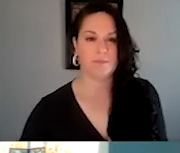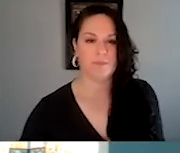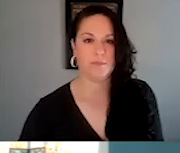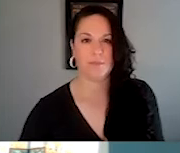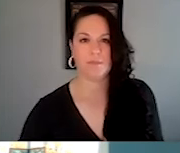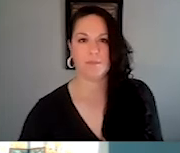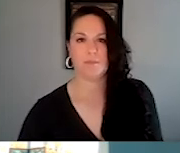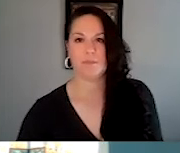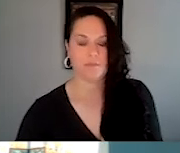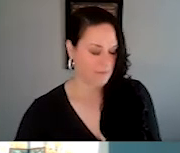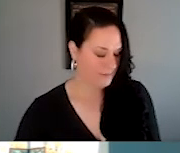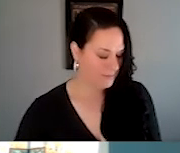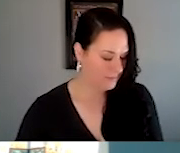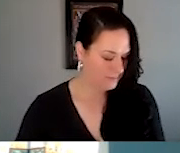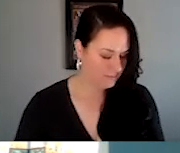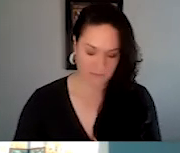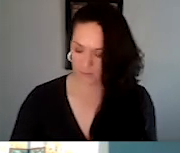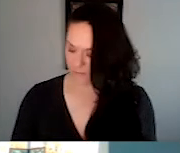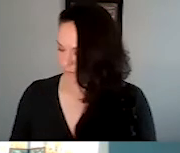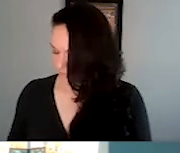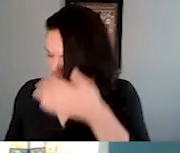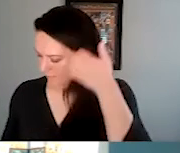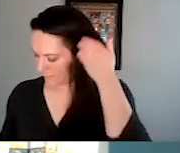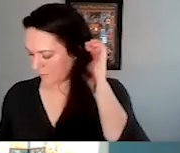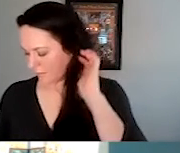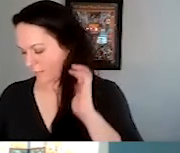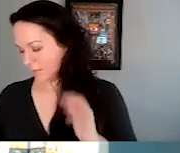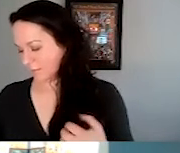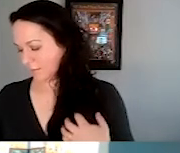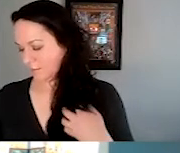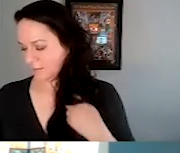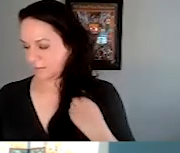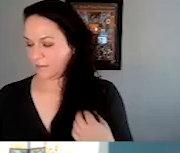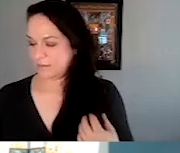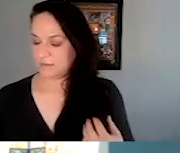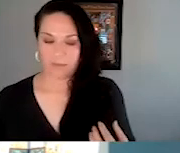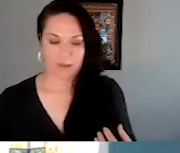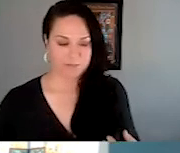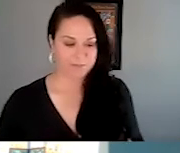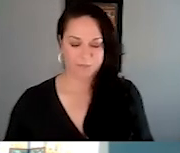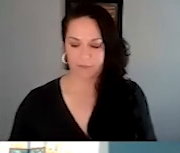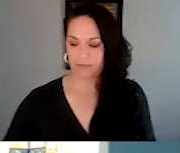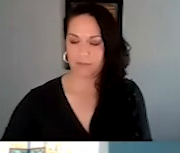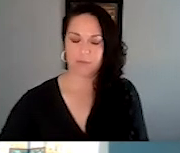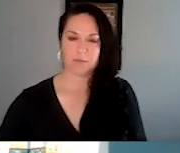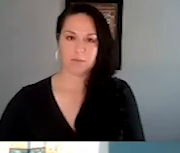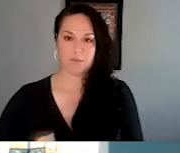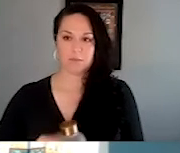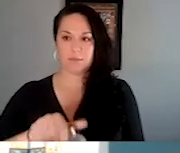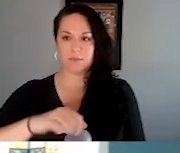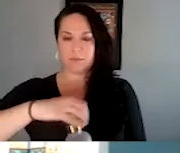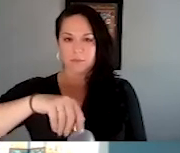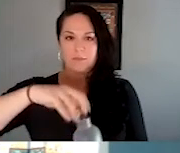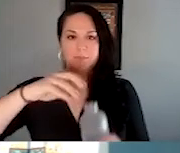tips, tools, and all of the information she gave to be able to actually show what's really going on the ground with these